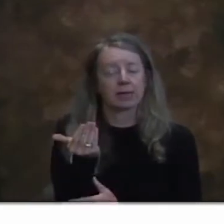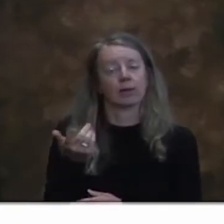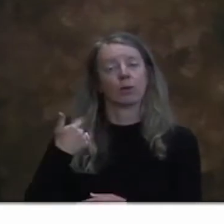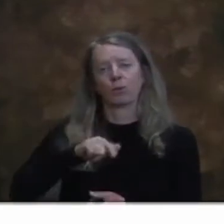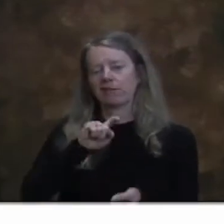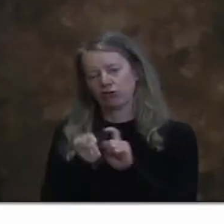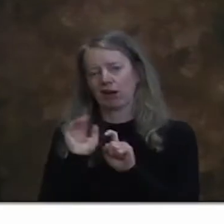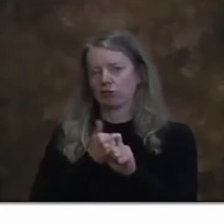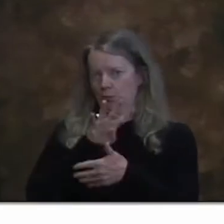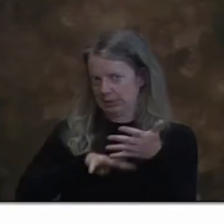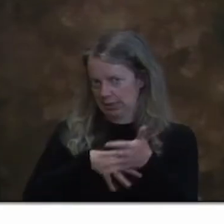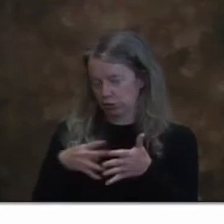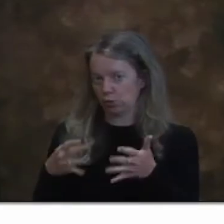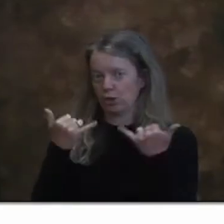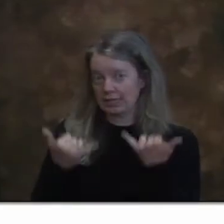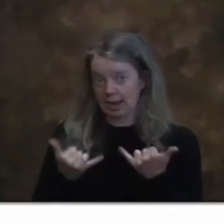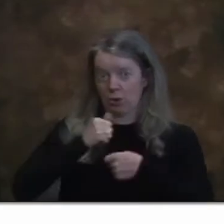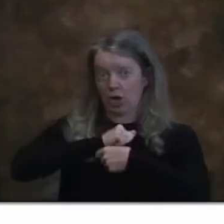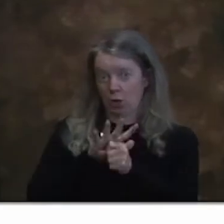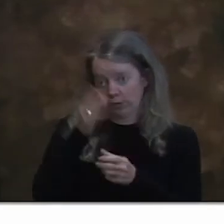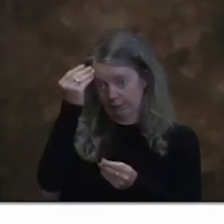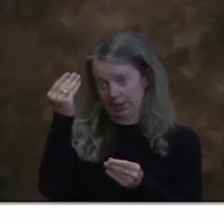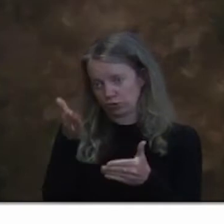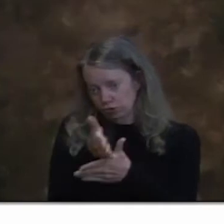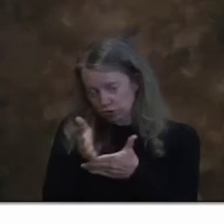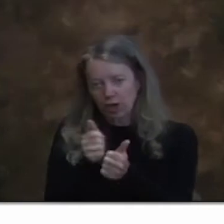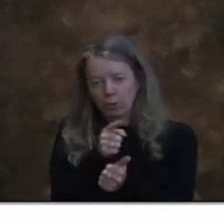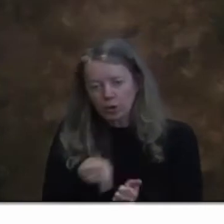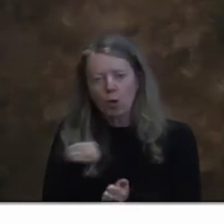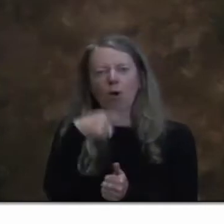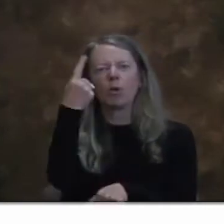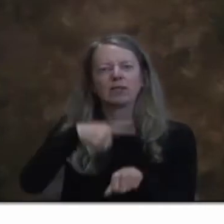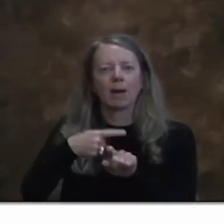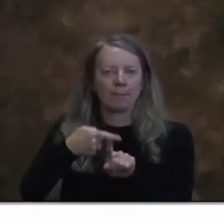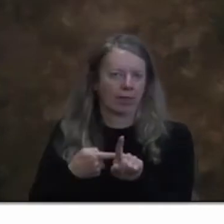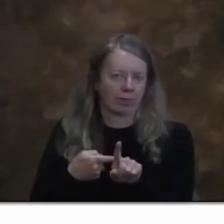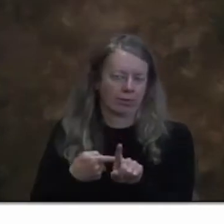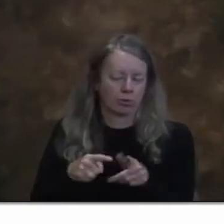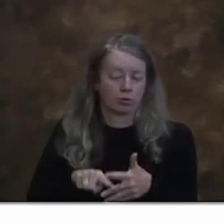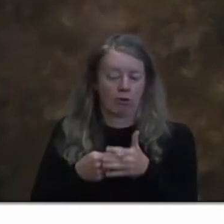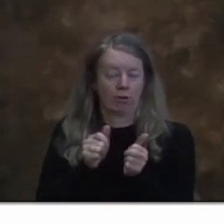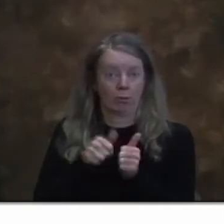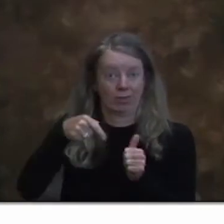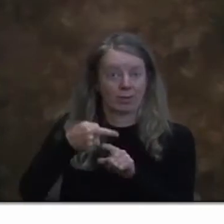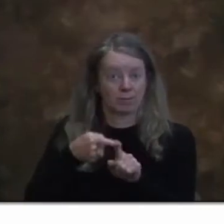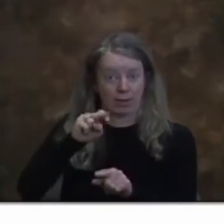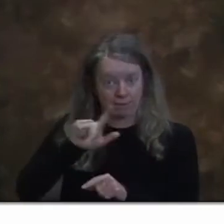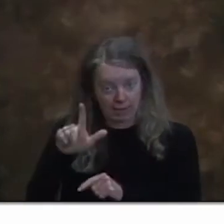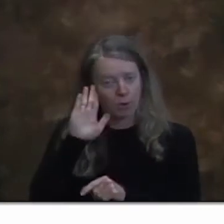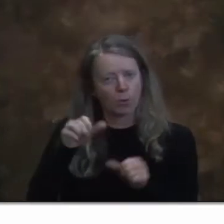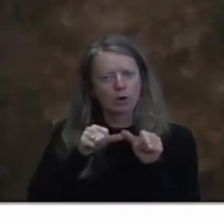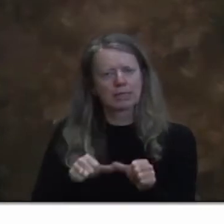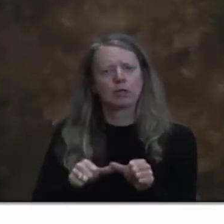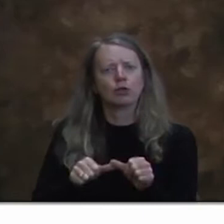providing briefings once a month at the first Commissioner's briefing beginning this month. And we'll continue this format for at least 1 to